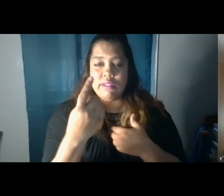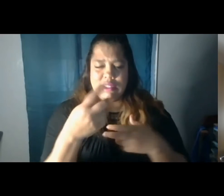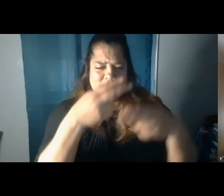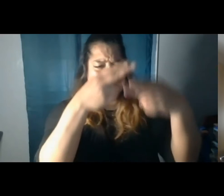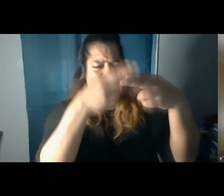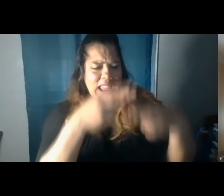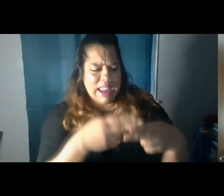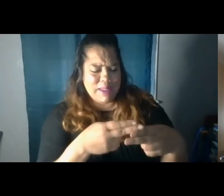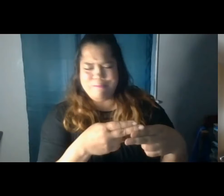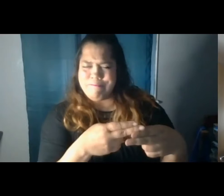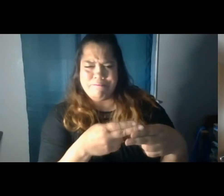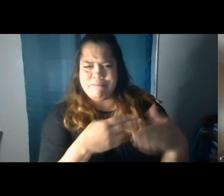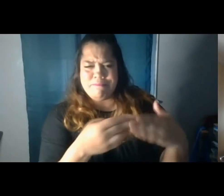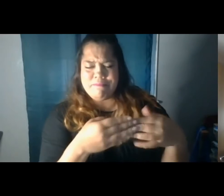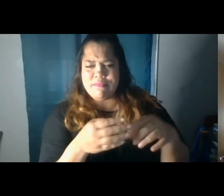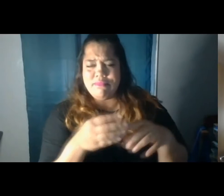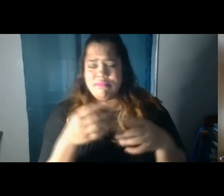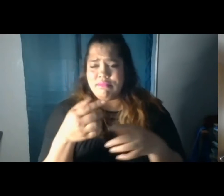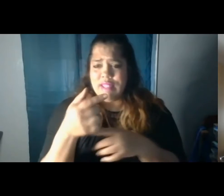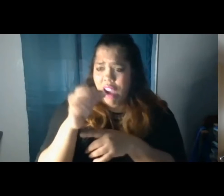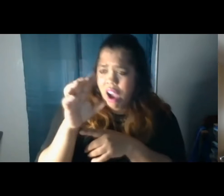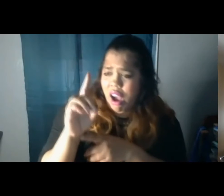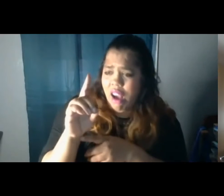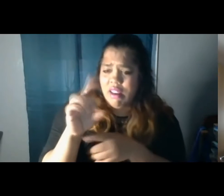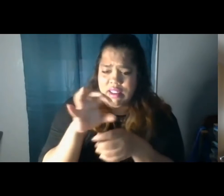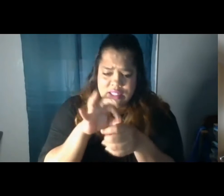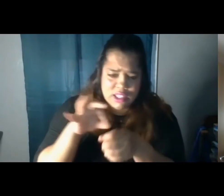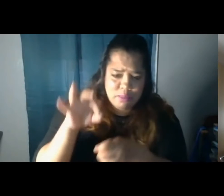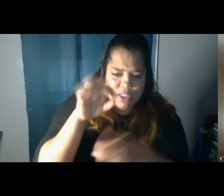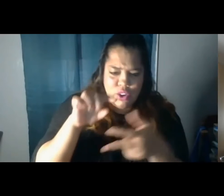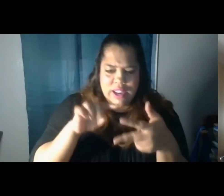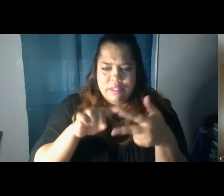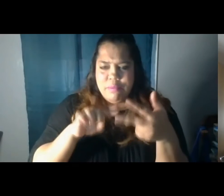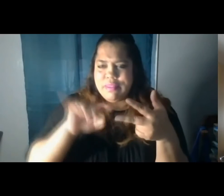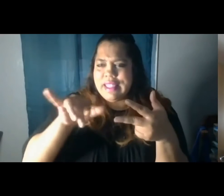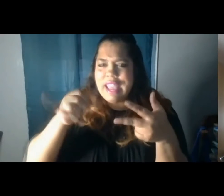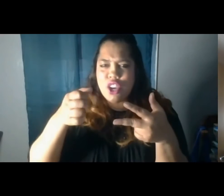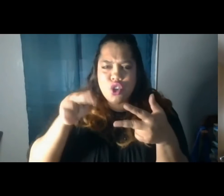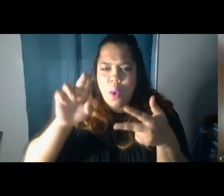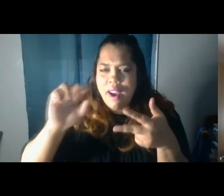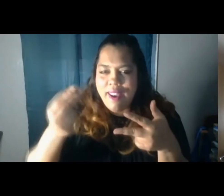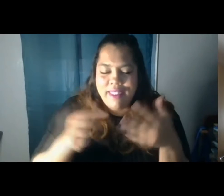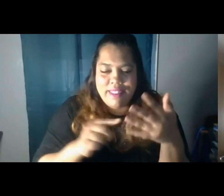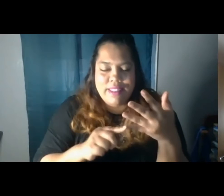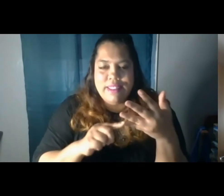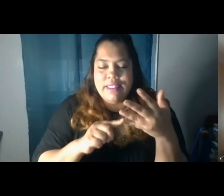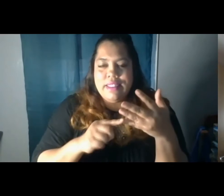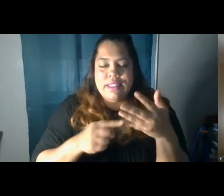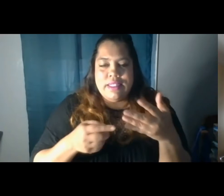Spirit, Yeshua, Muhammad, Buddha, all of these refer to the